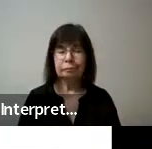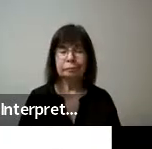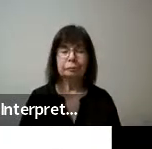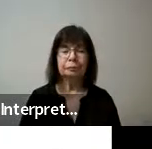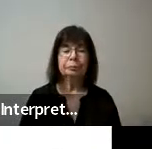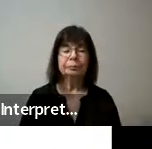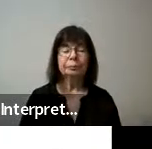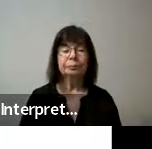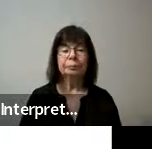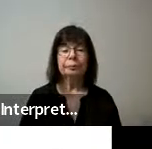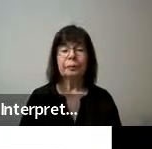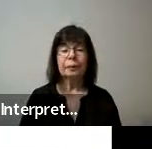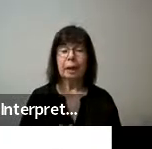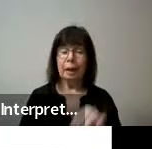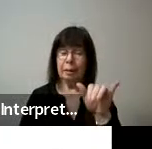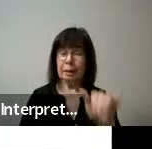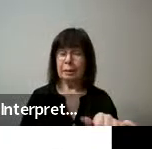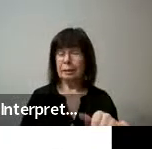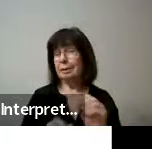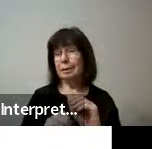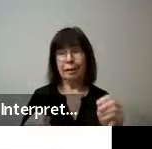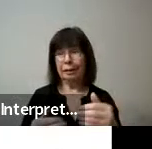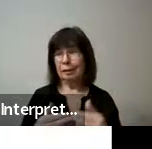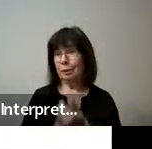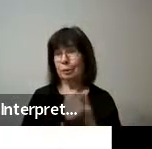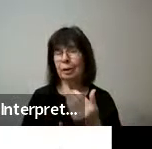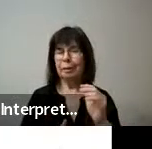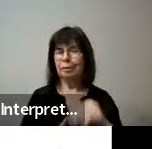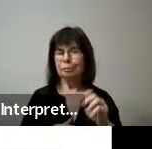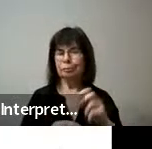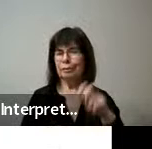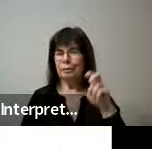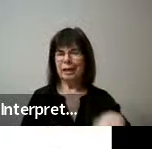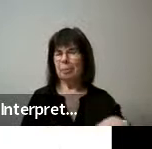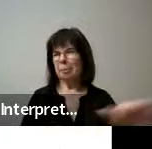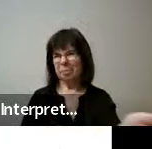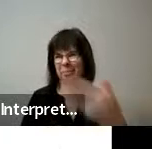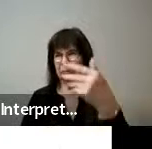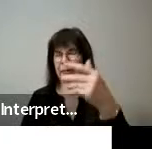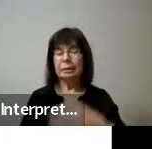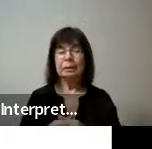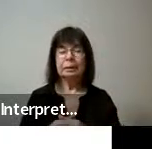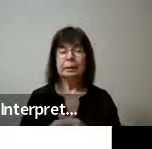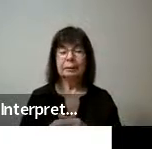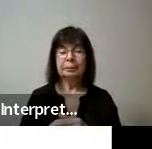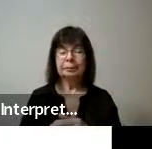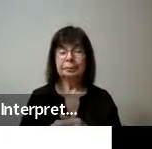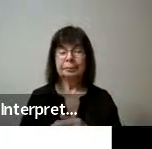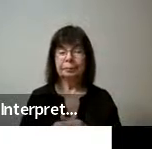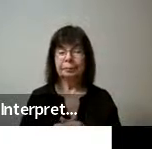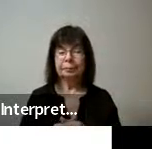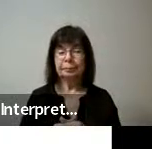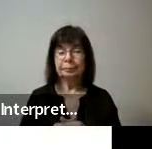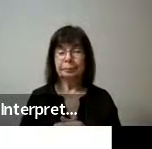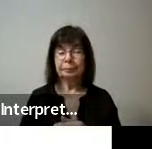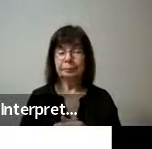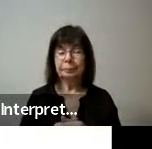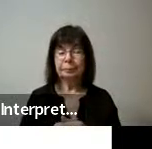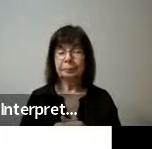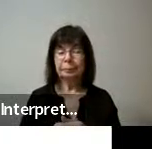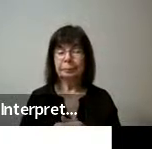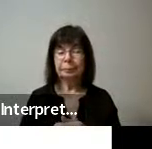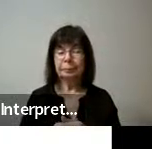And I think this is nothing new here. I think I'll skip this in the interest of time. Next slide. And I'll turn it to Denai.